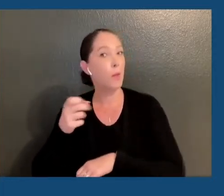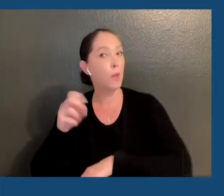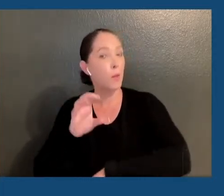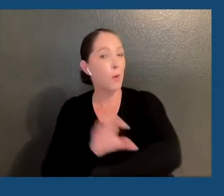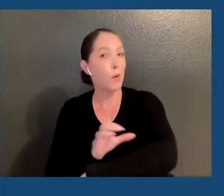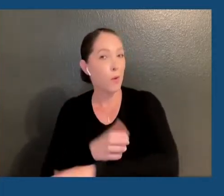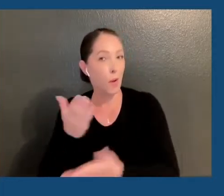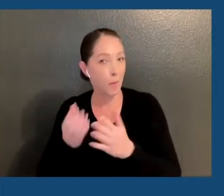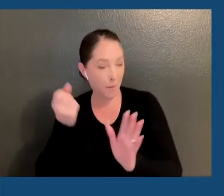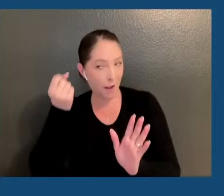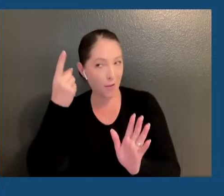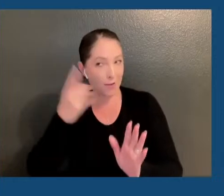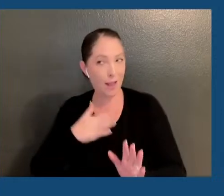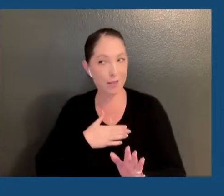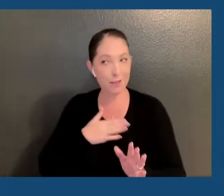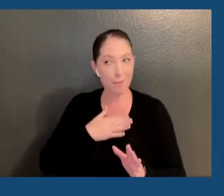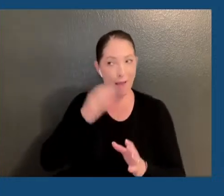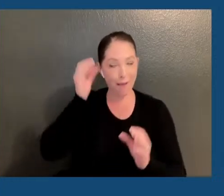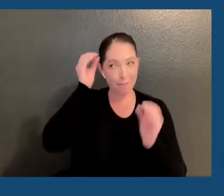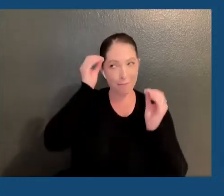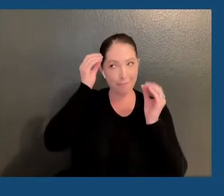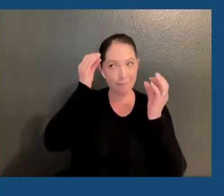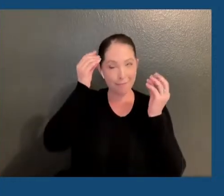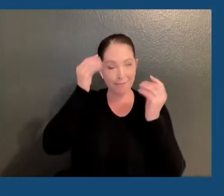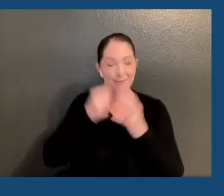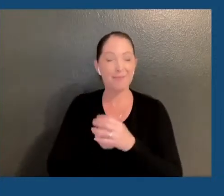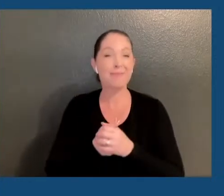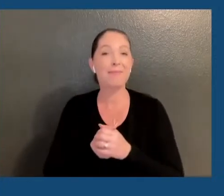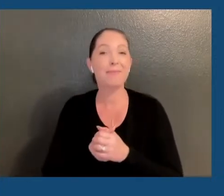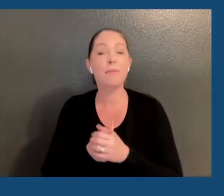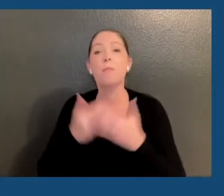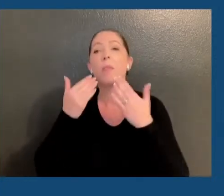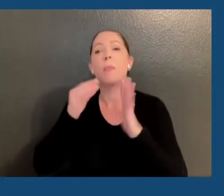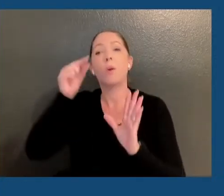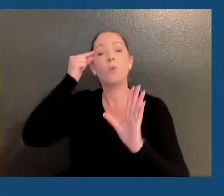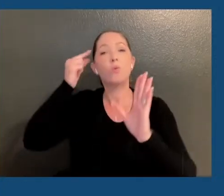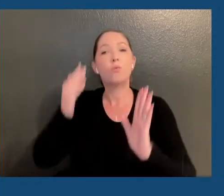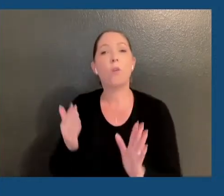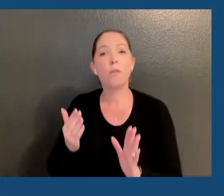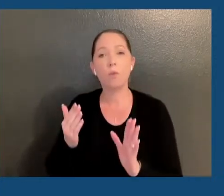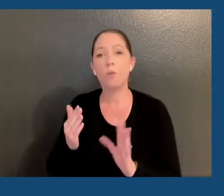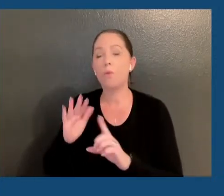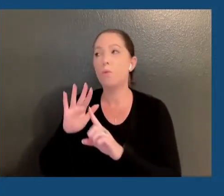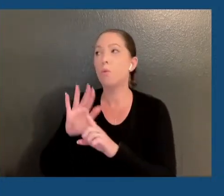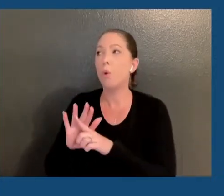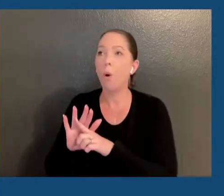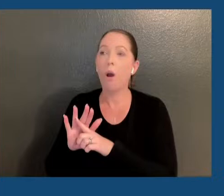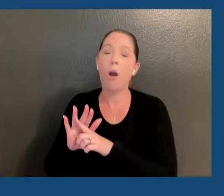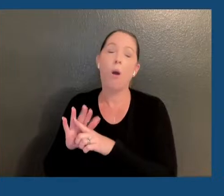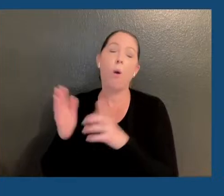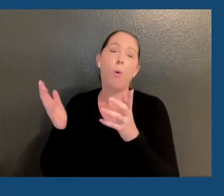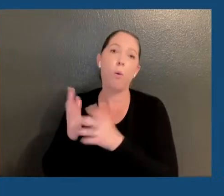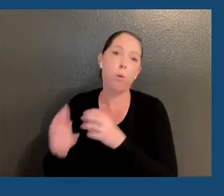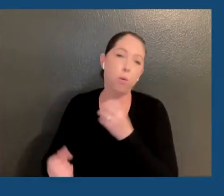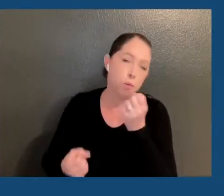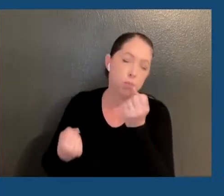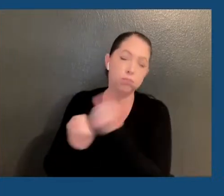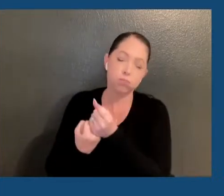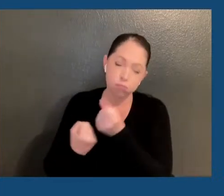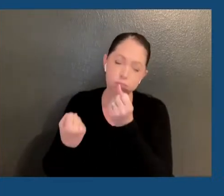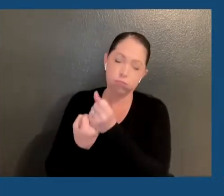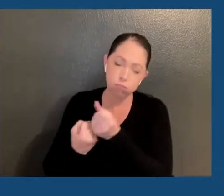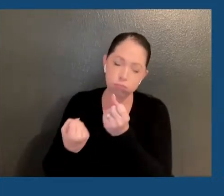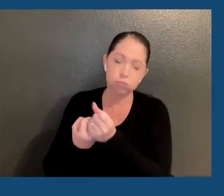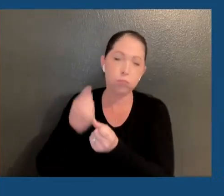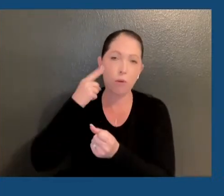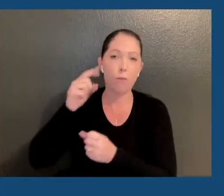Let me first say thank you to Governor Hochul for her just tireless support for the SUNY system and her